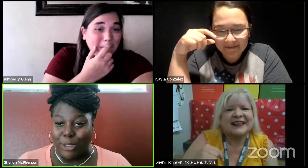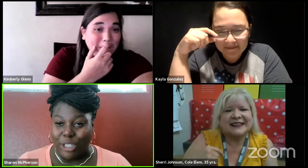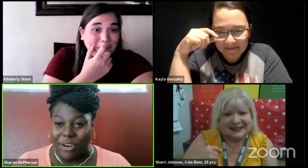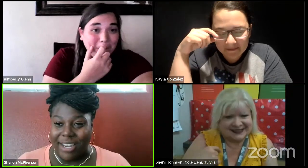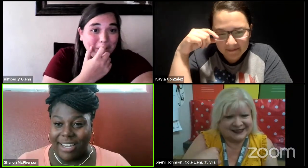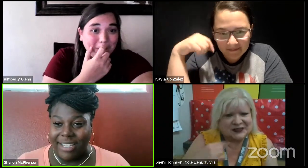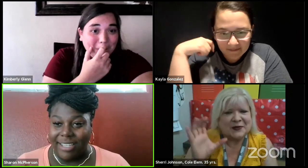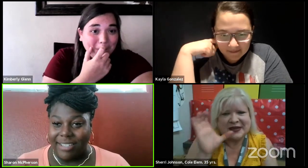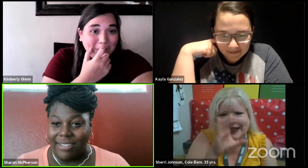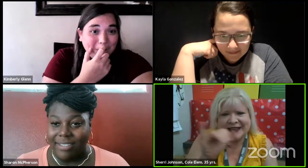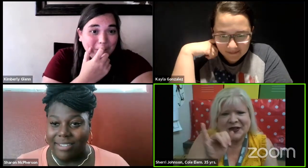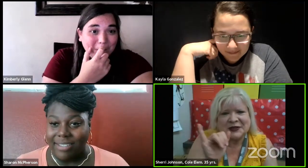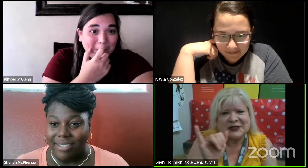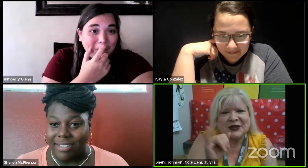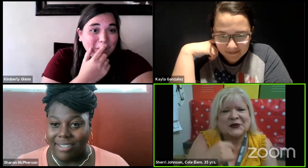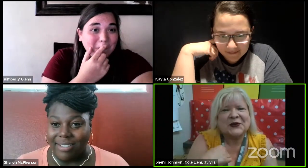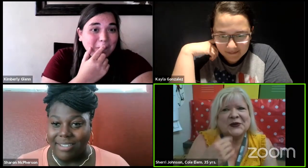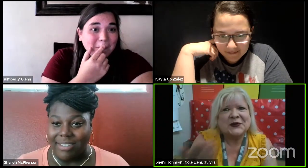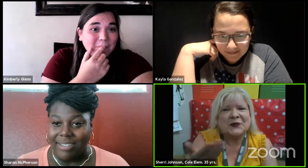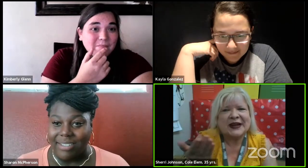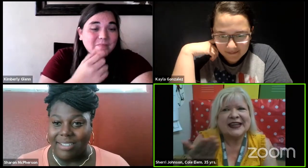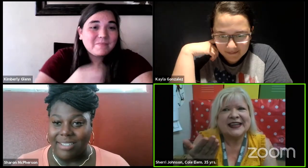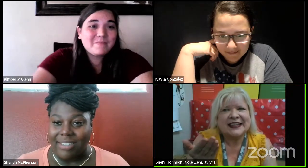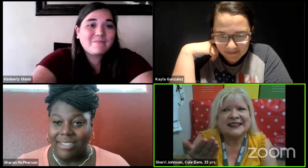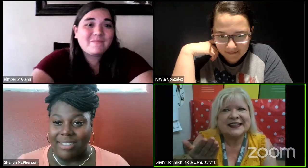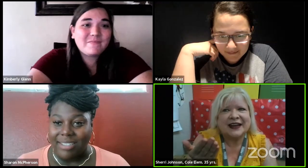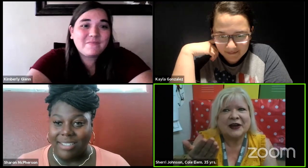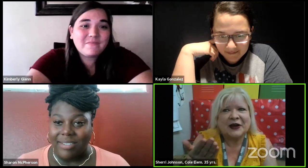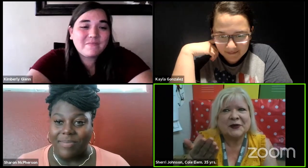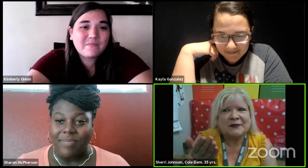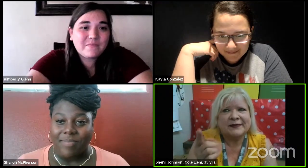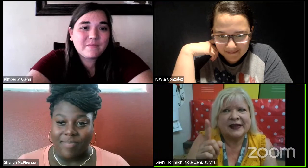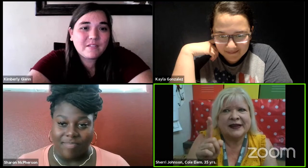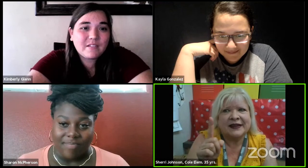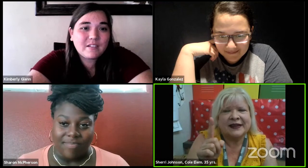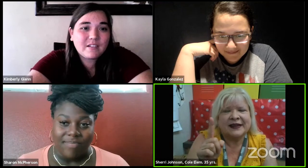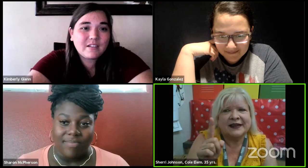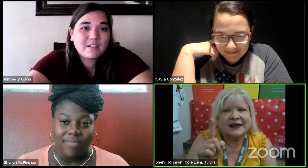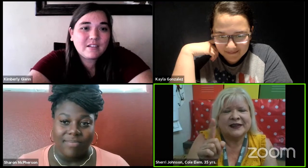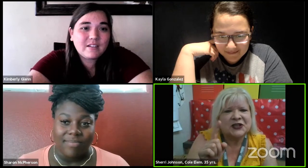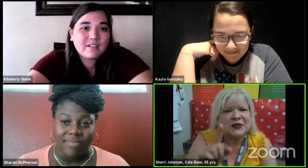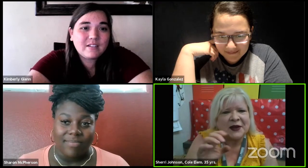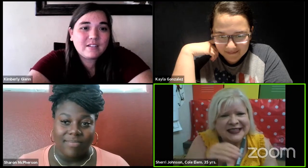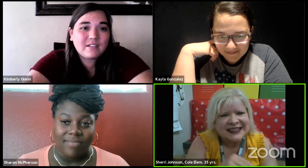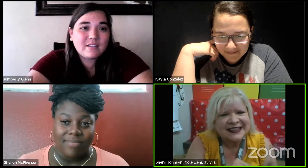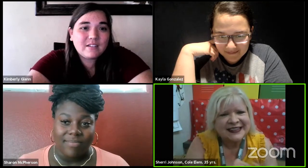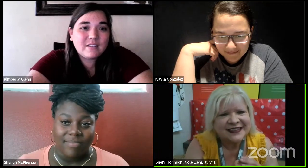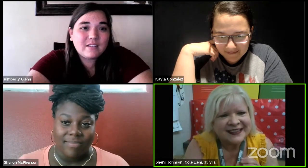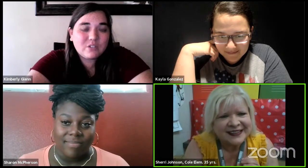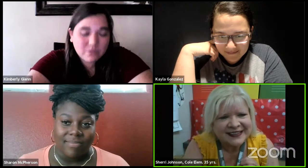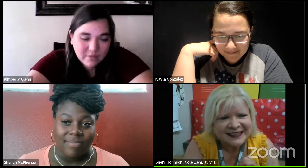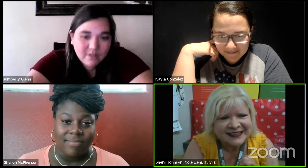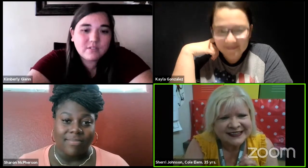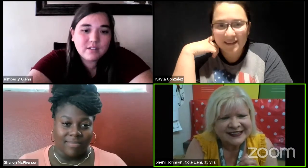How about you, Sherry? I'm going to guess also. What is 2000?